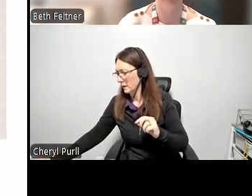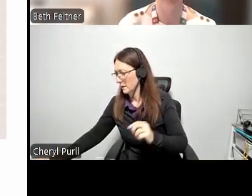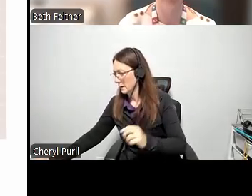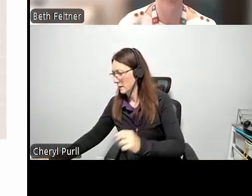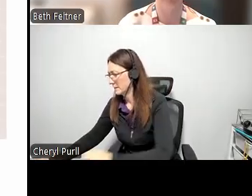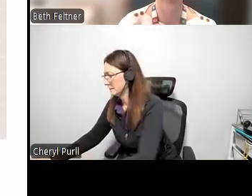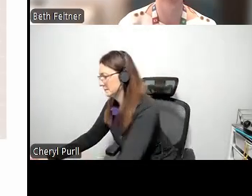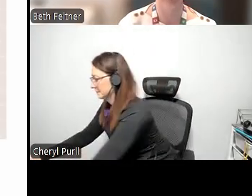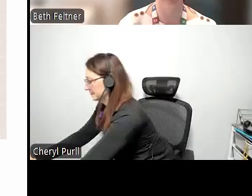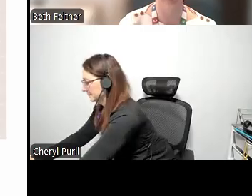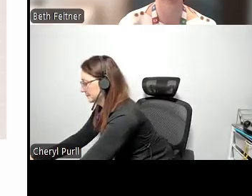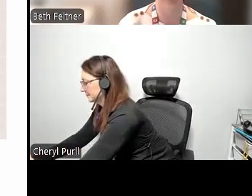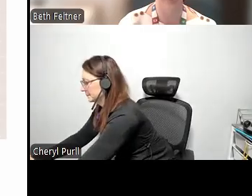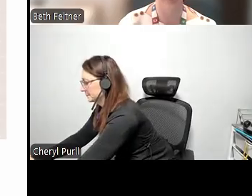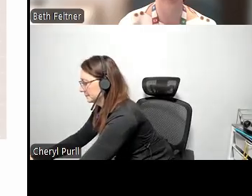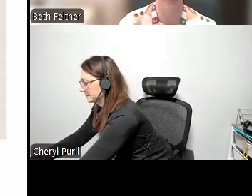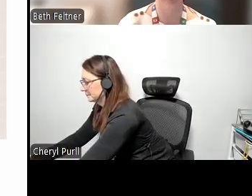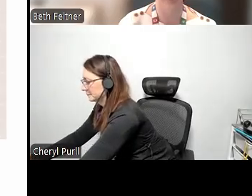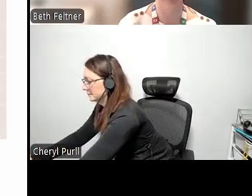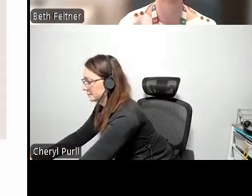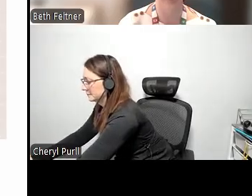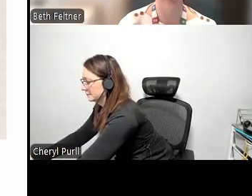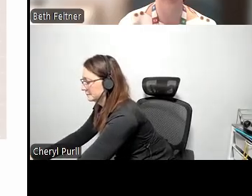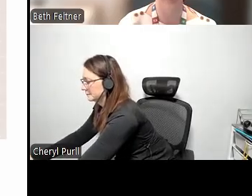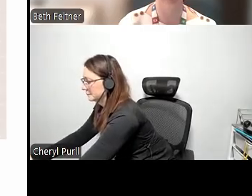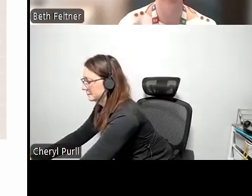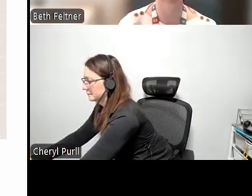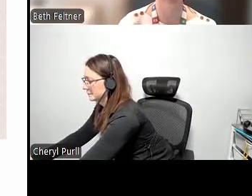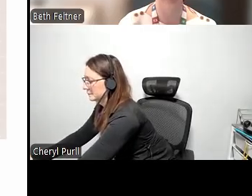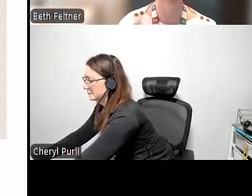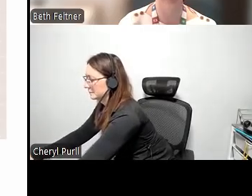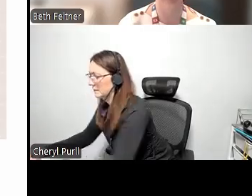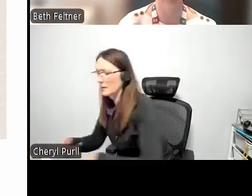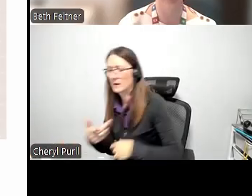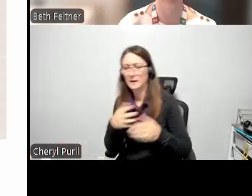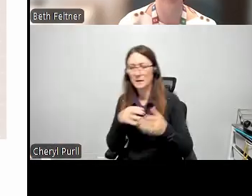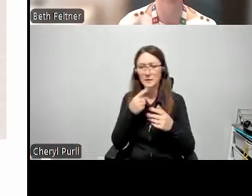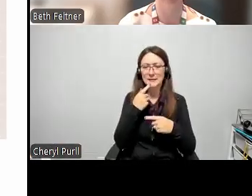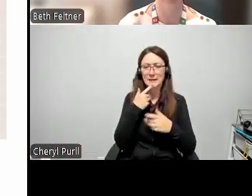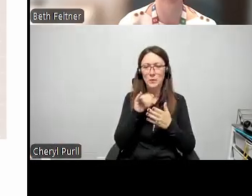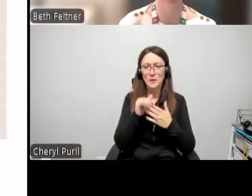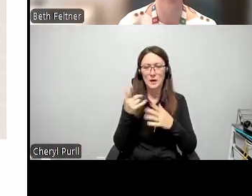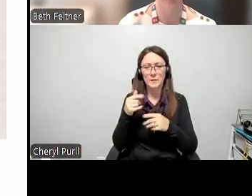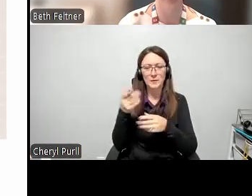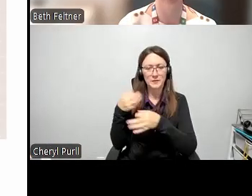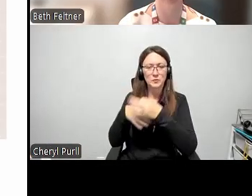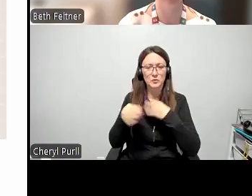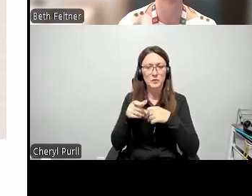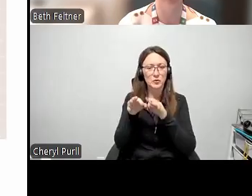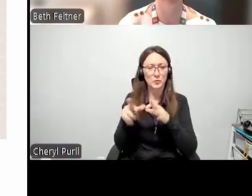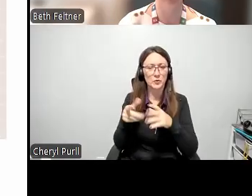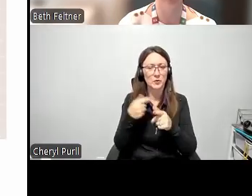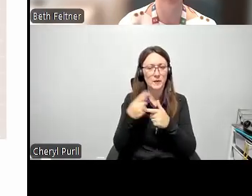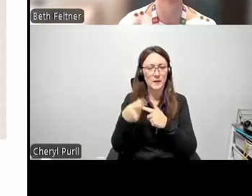meaning of that sound. So that's why we sometimes say, we hear with our brain.